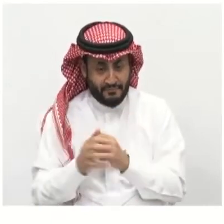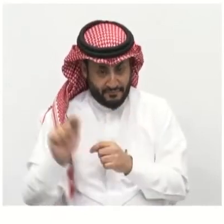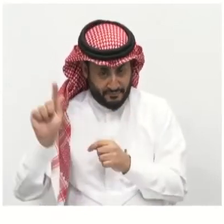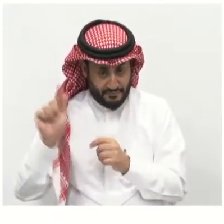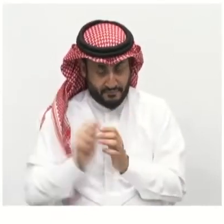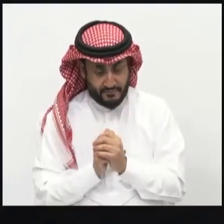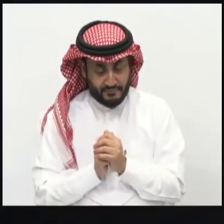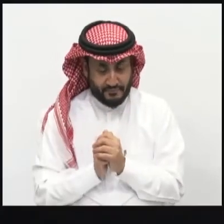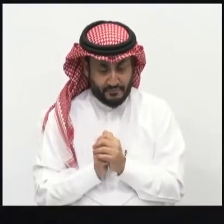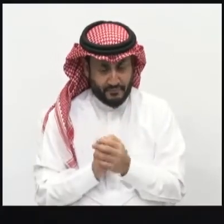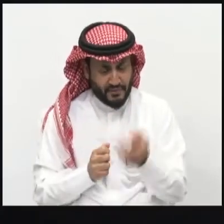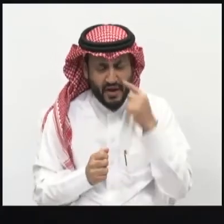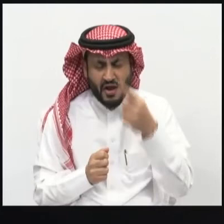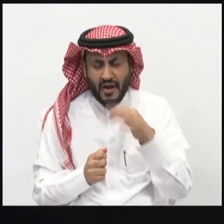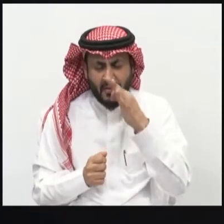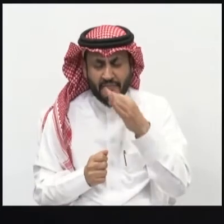notice other sounds?